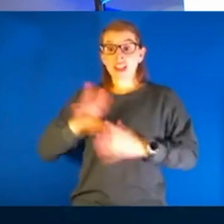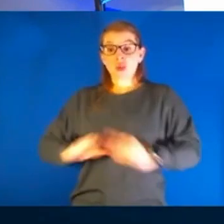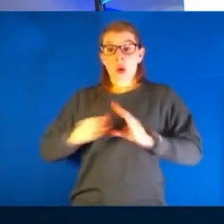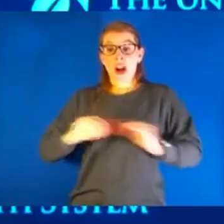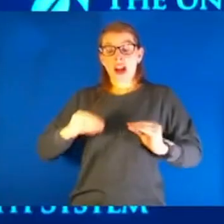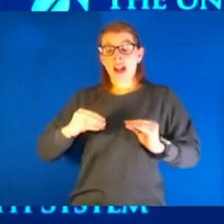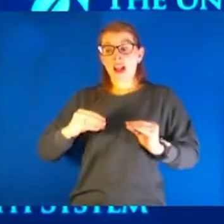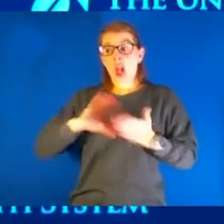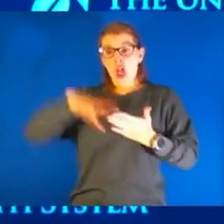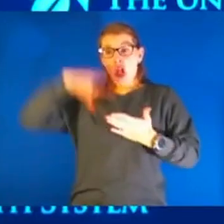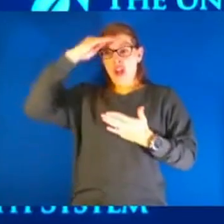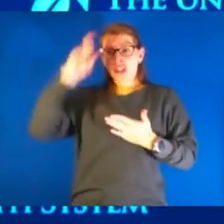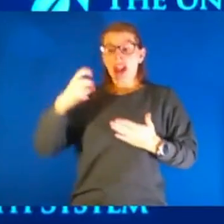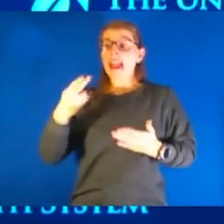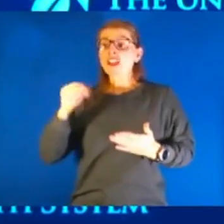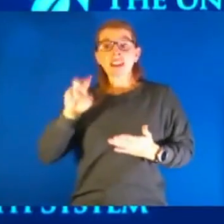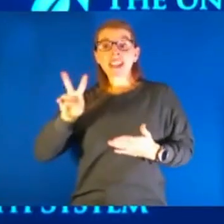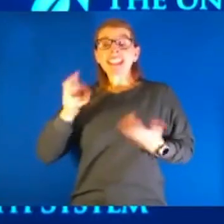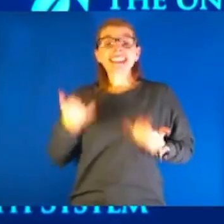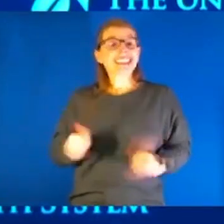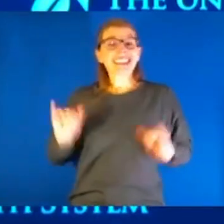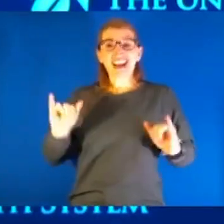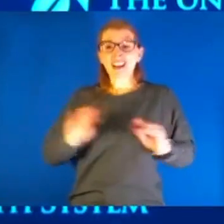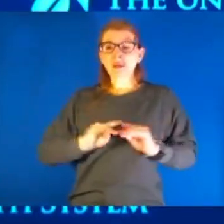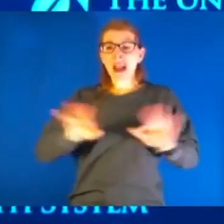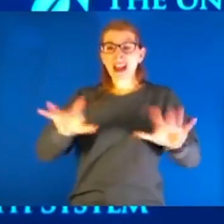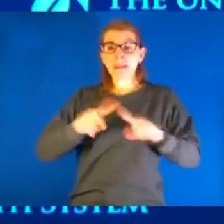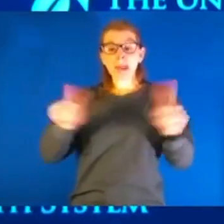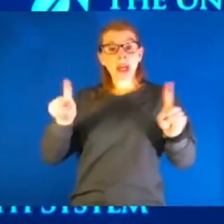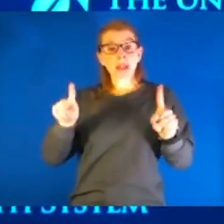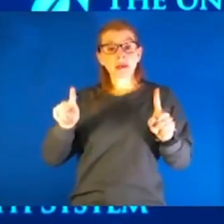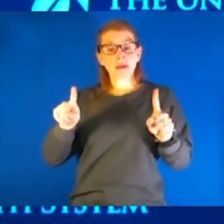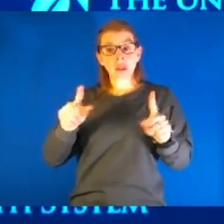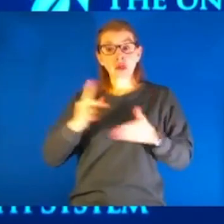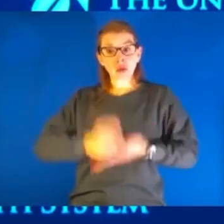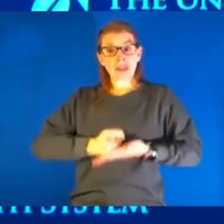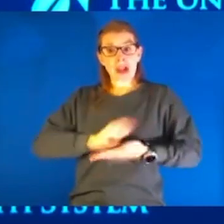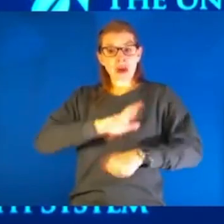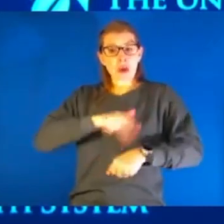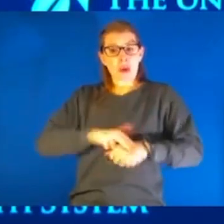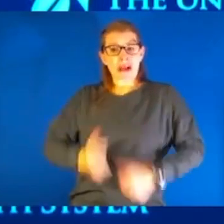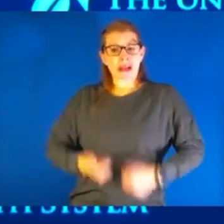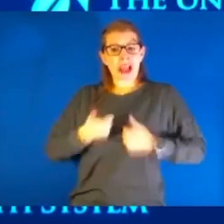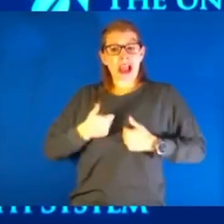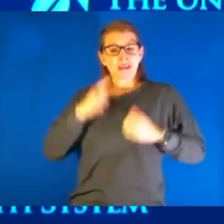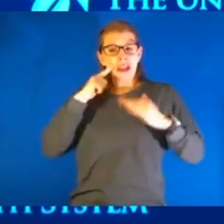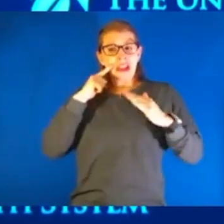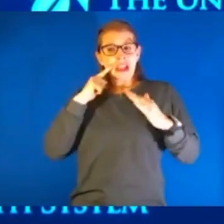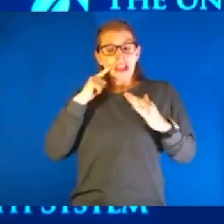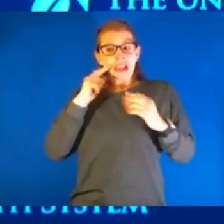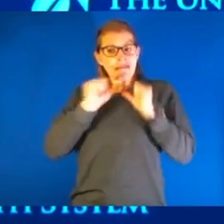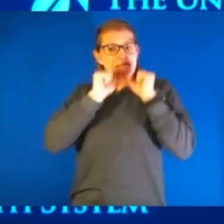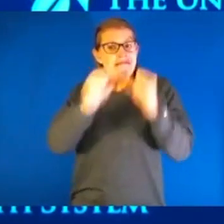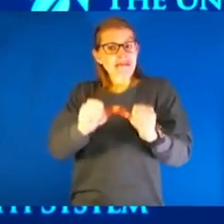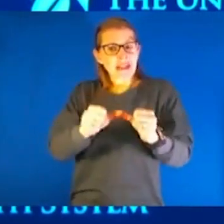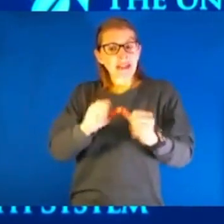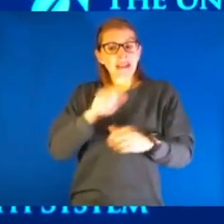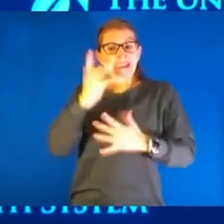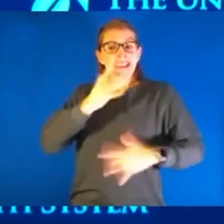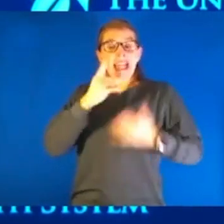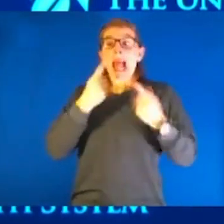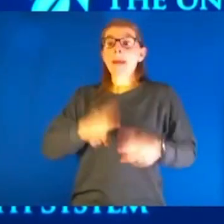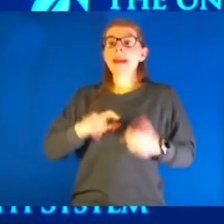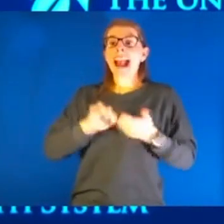still have HIV, but it's now a treatable, survivable, normal life expectancy disease. And how did that happen? It happened because of